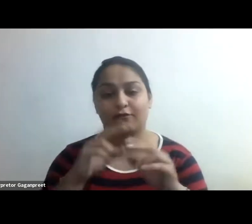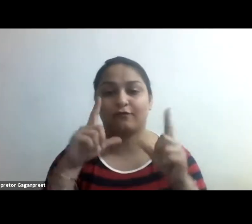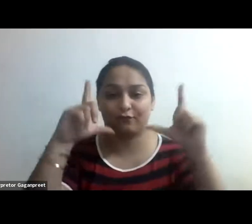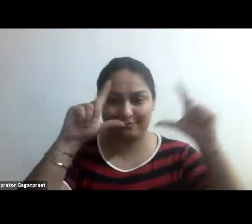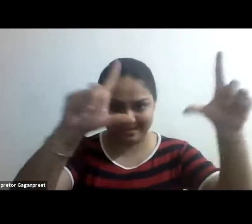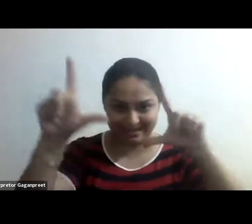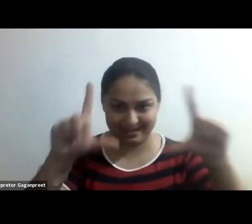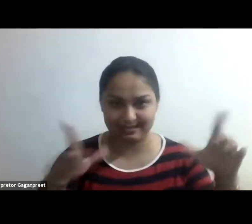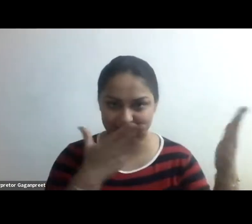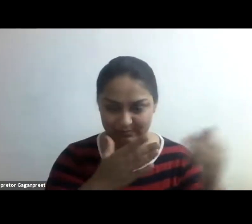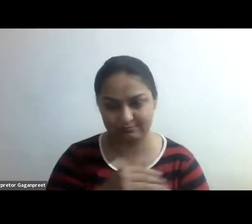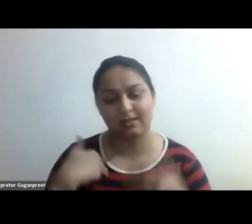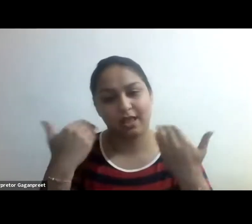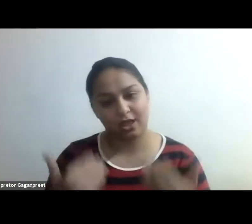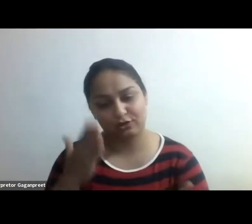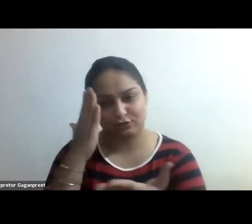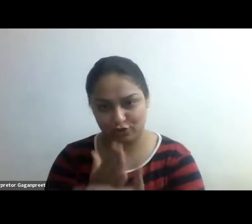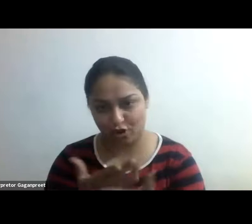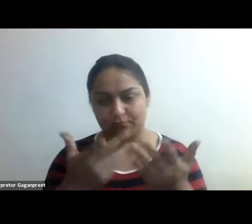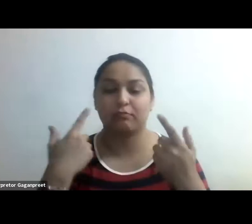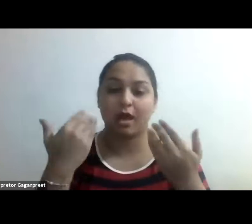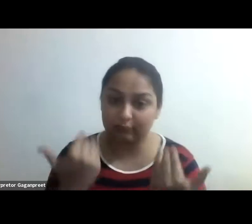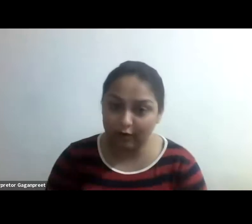I'll just stop the share now.